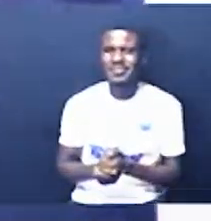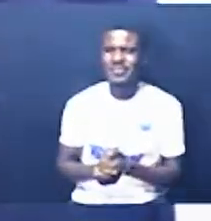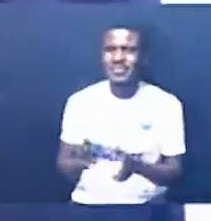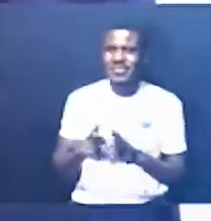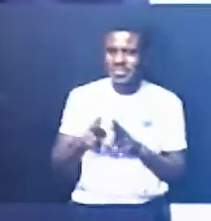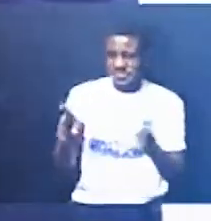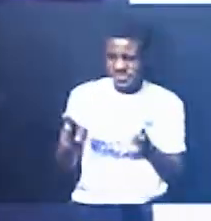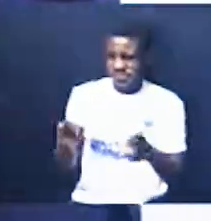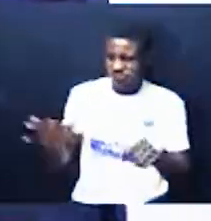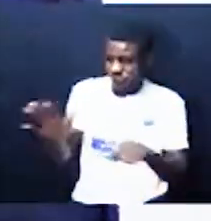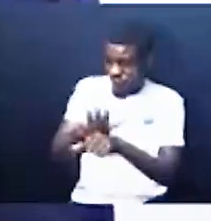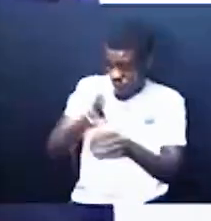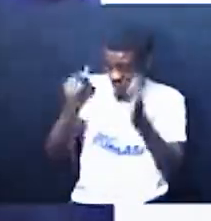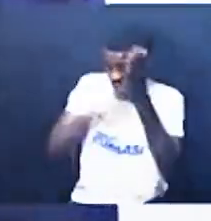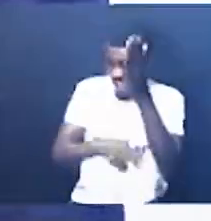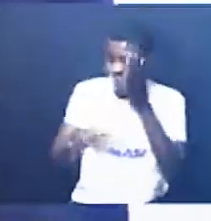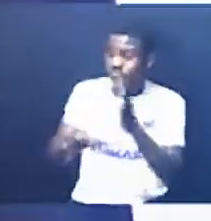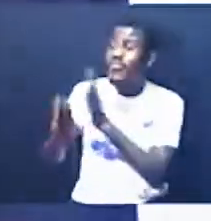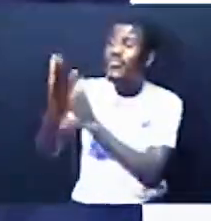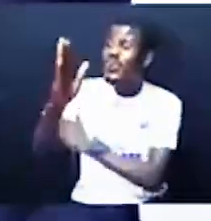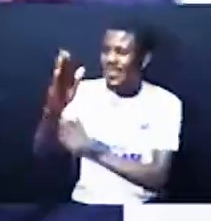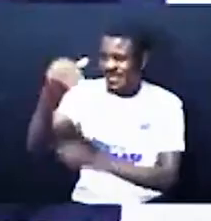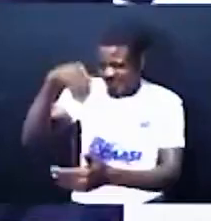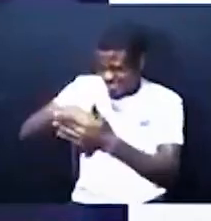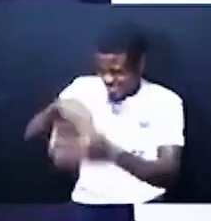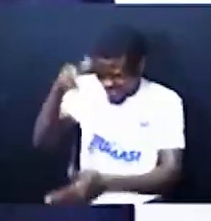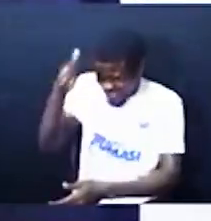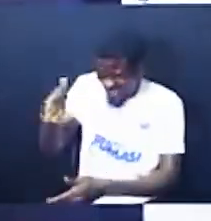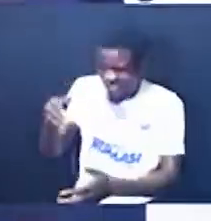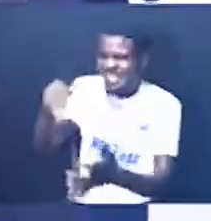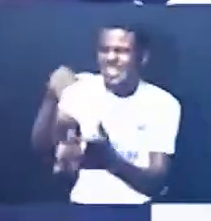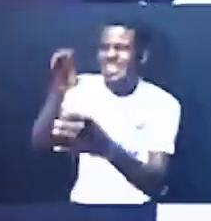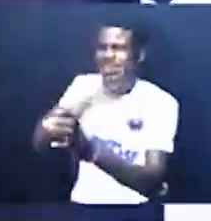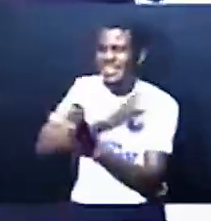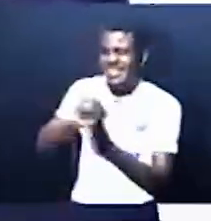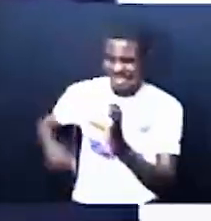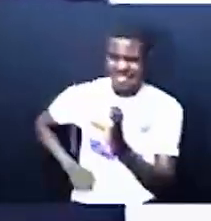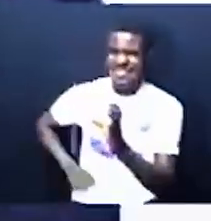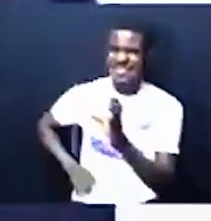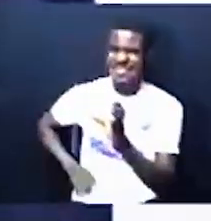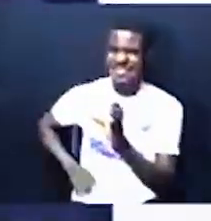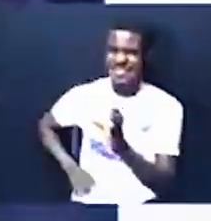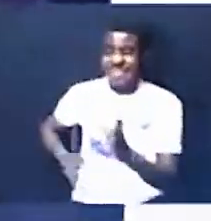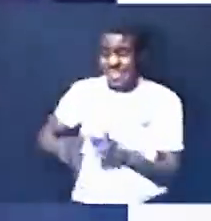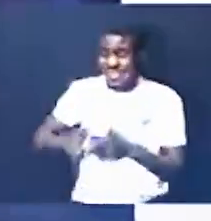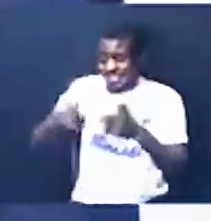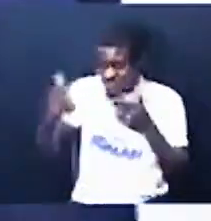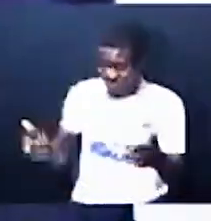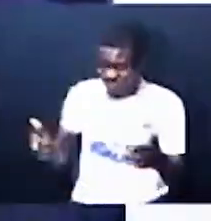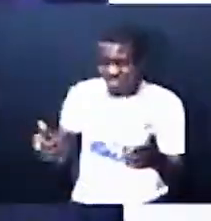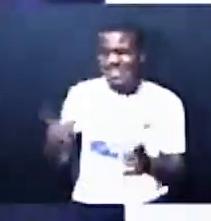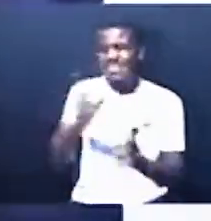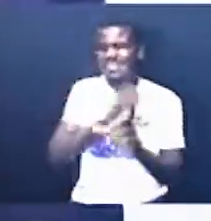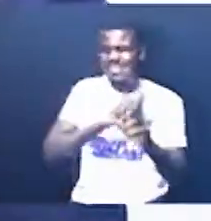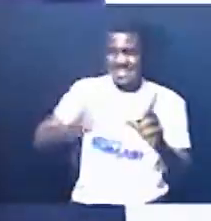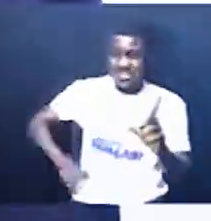the fullness of God is in Christ. The sovereign Lord. He